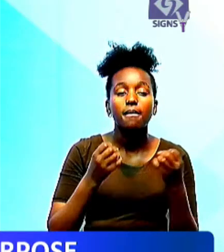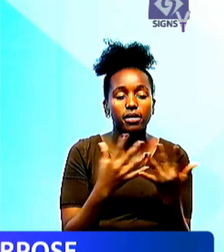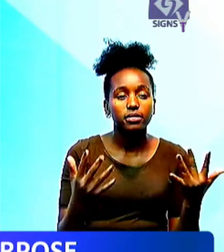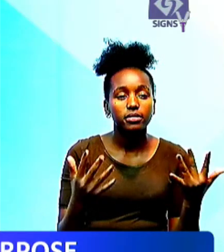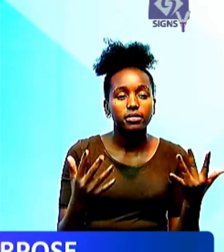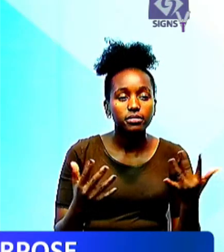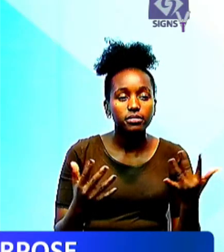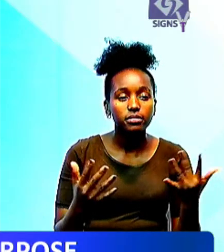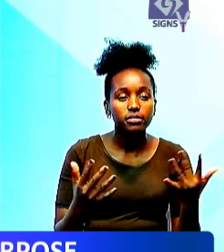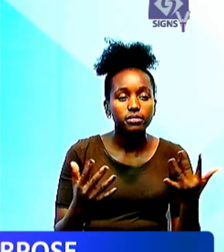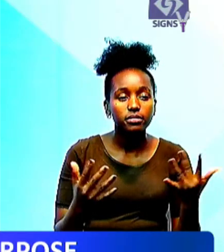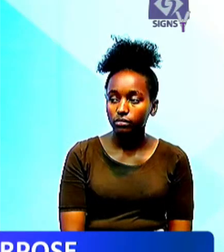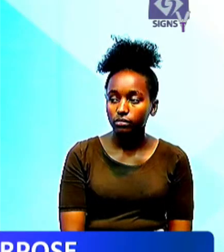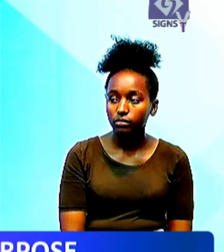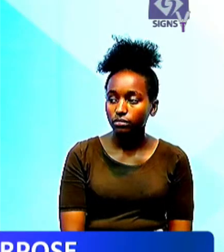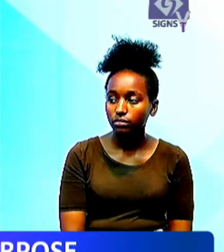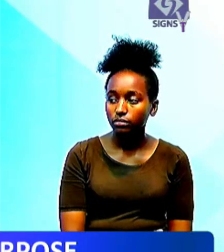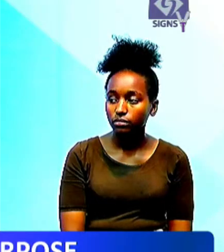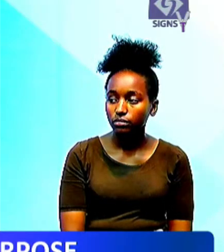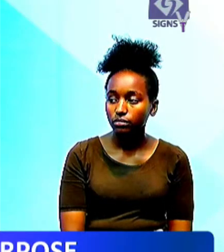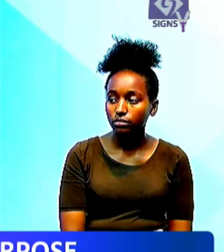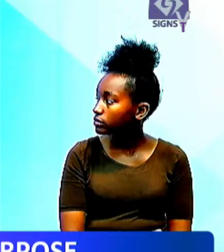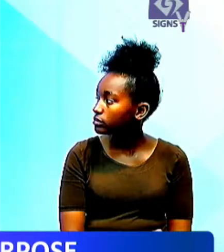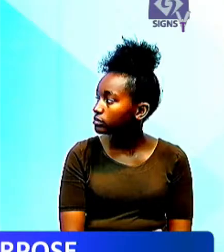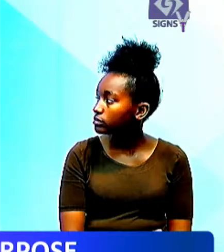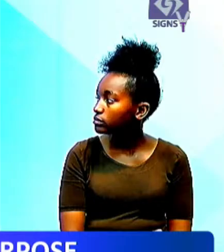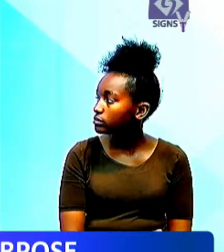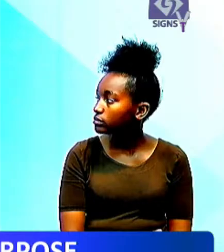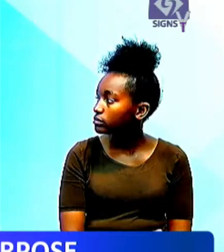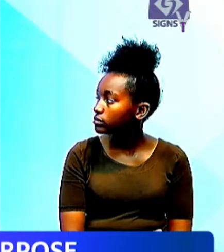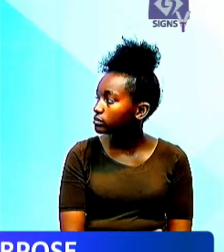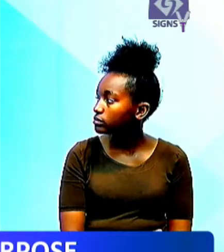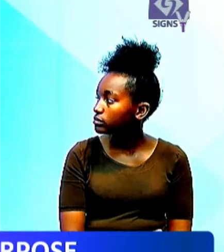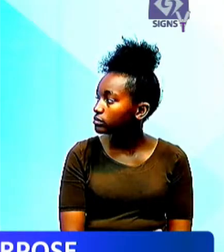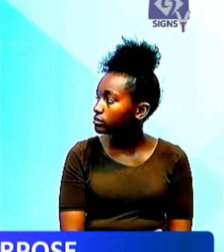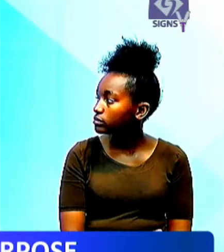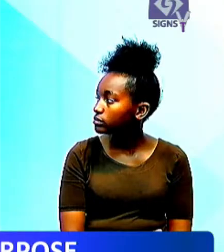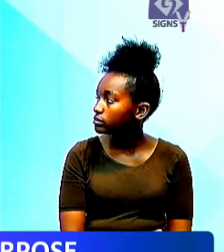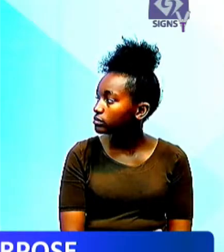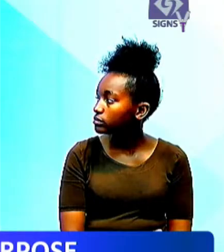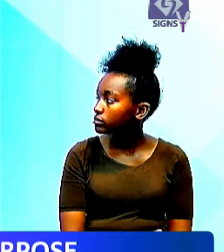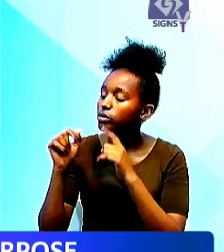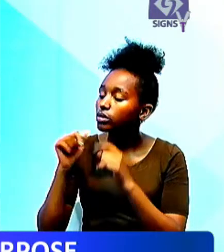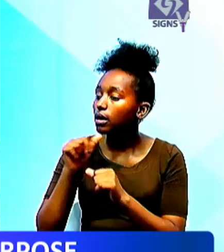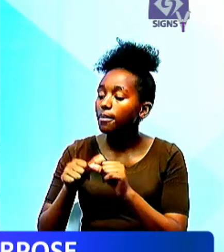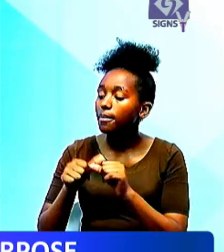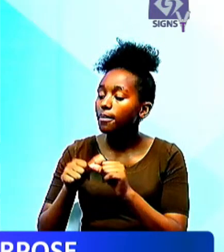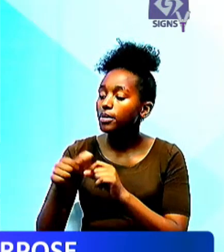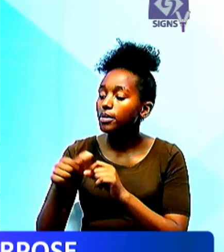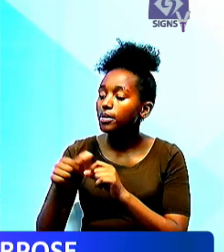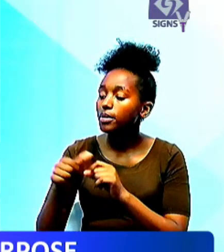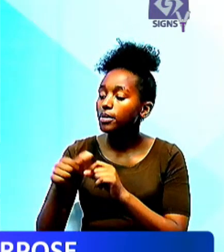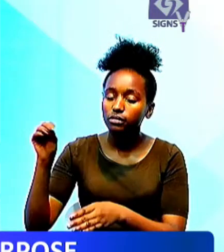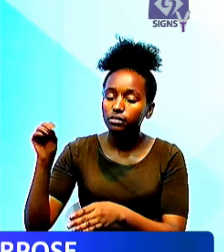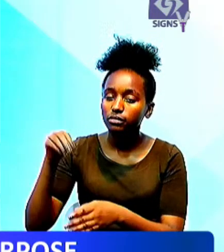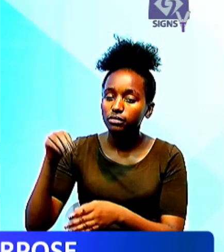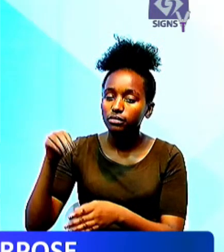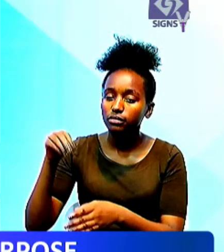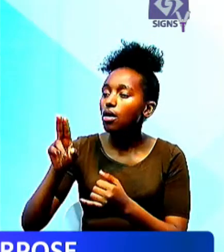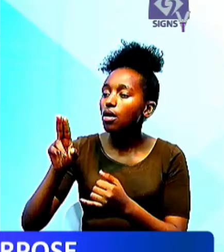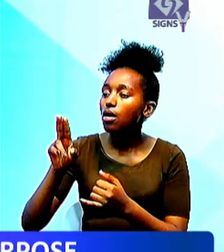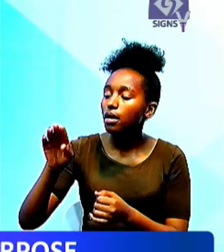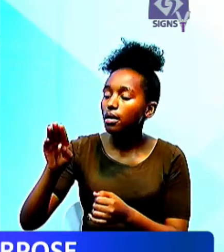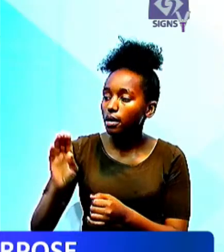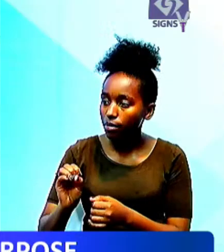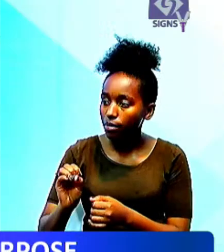the global market? Interesting. We talk about impact investing. How does NABO Capital balance financial